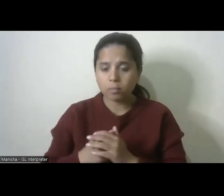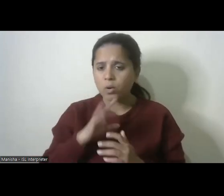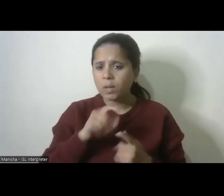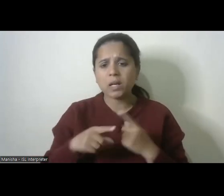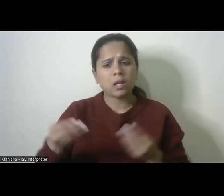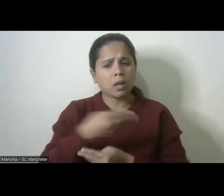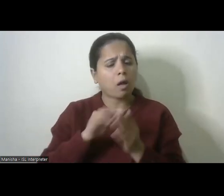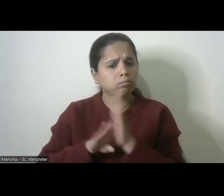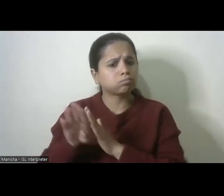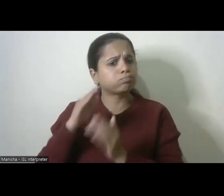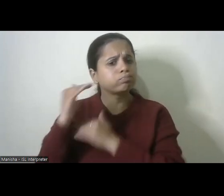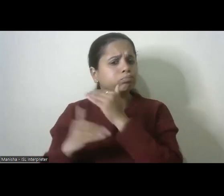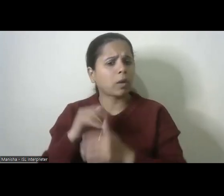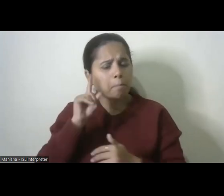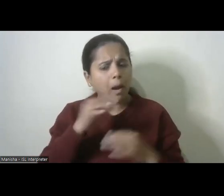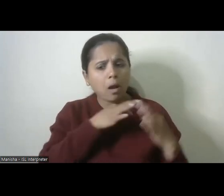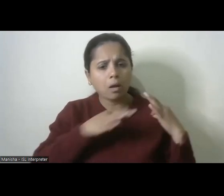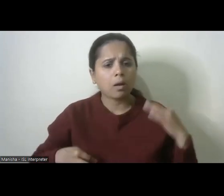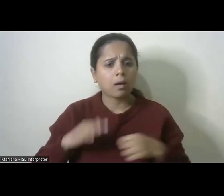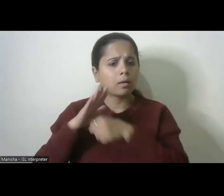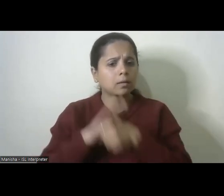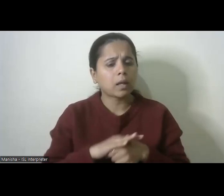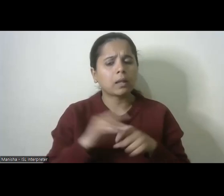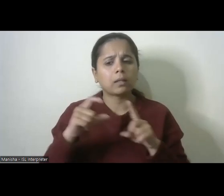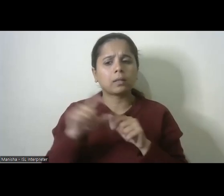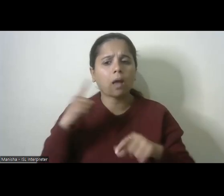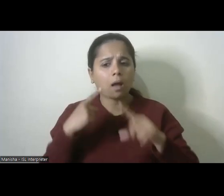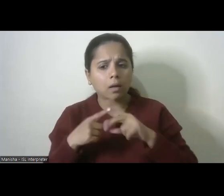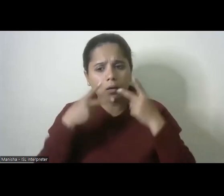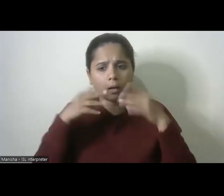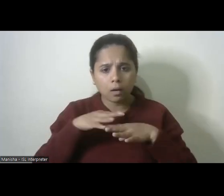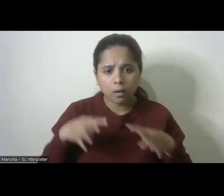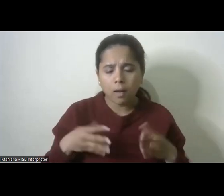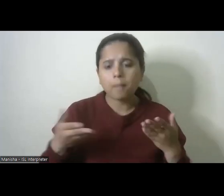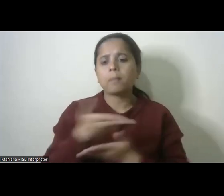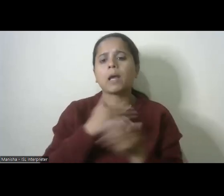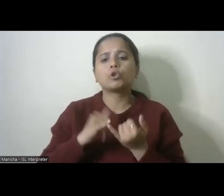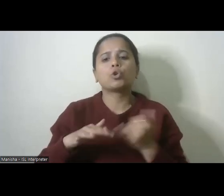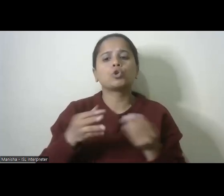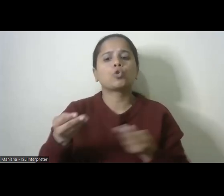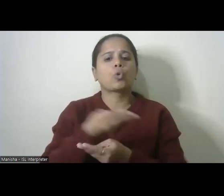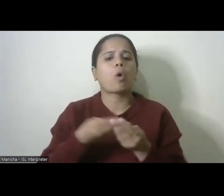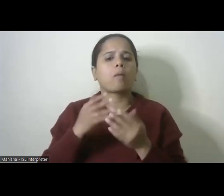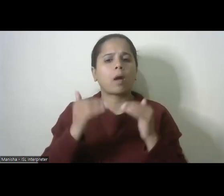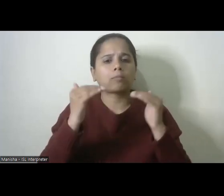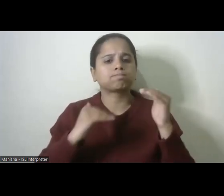economic growth, how and why Adivasis and Dalits remain at the bottom of Indian social and economic